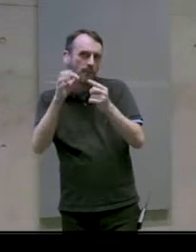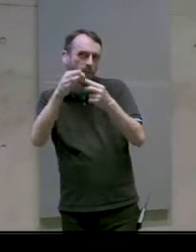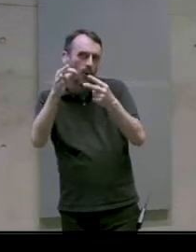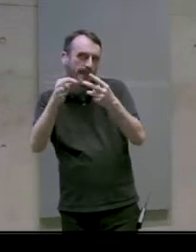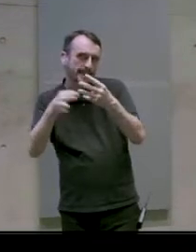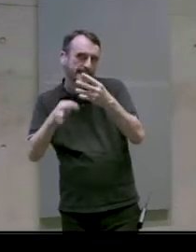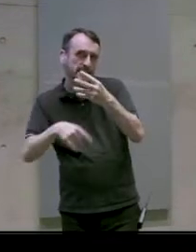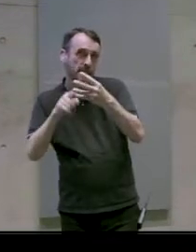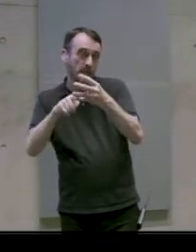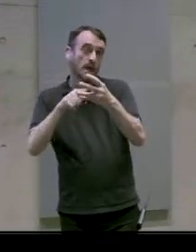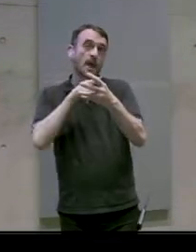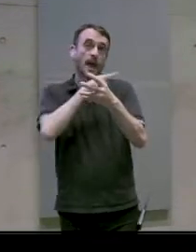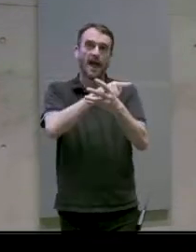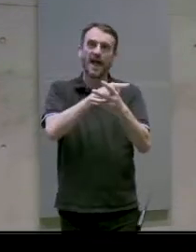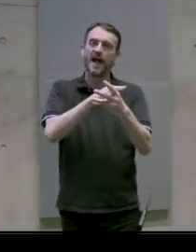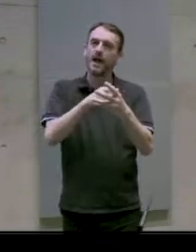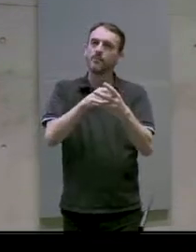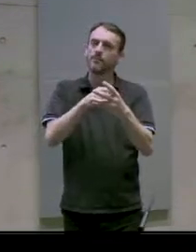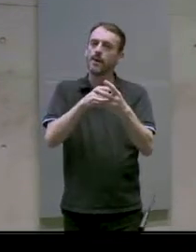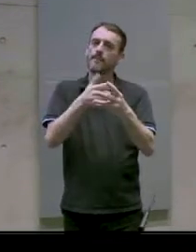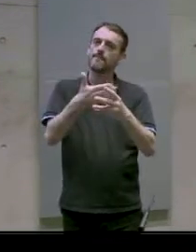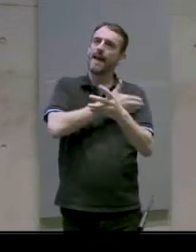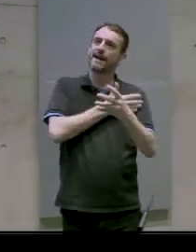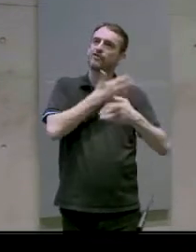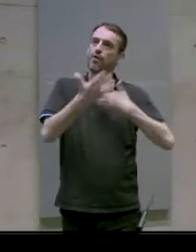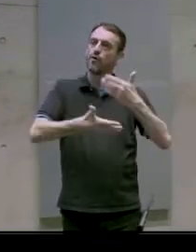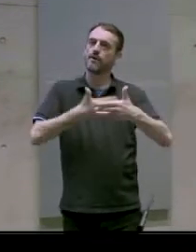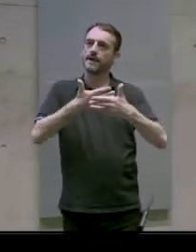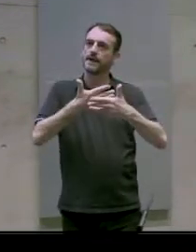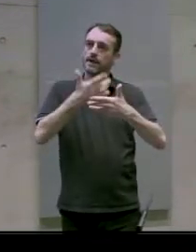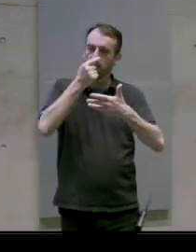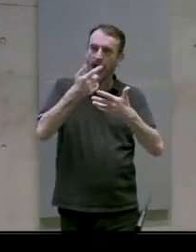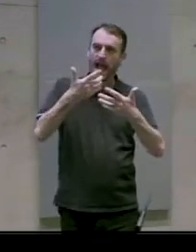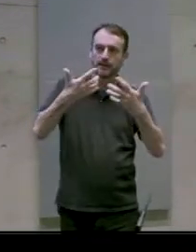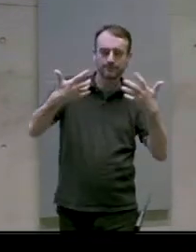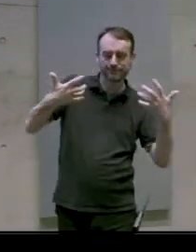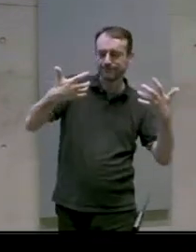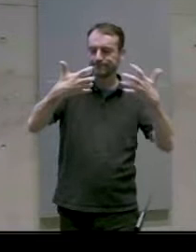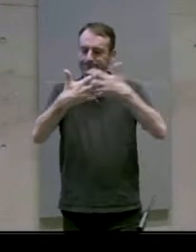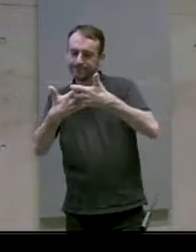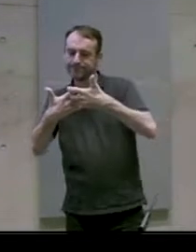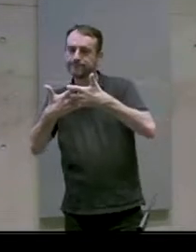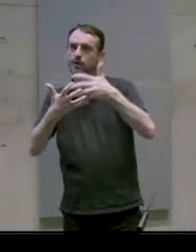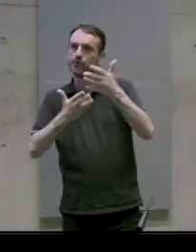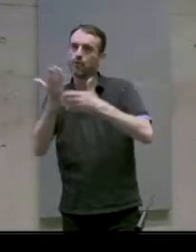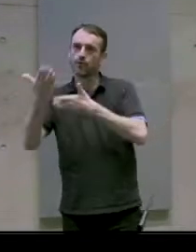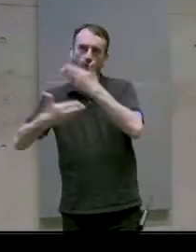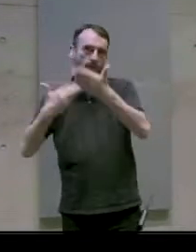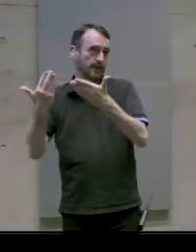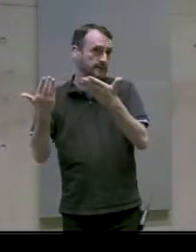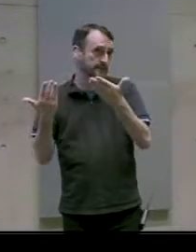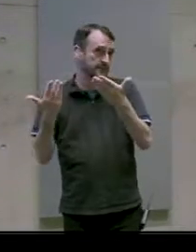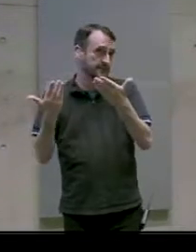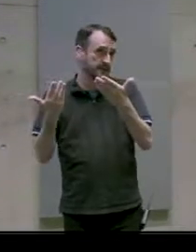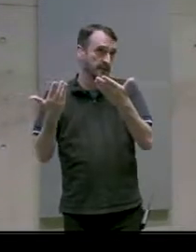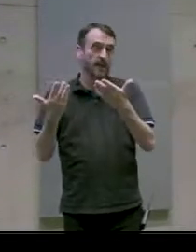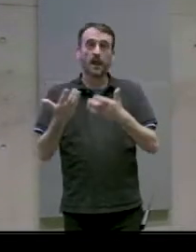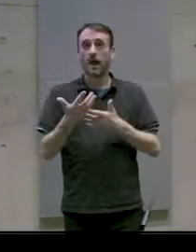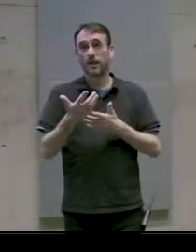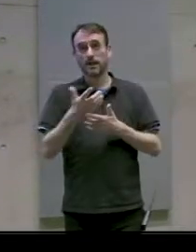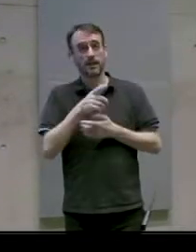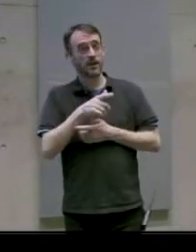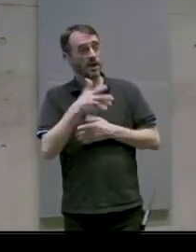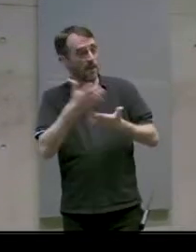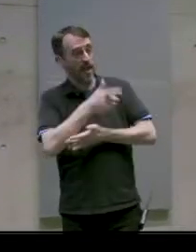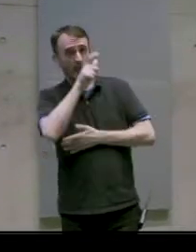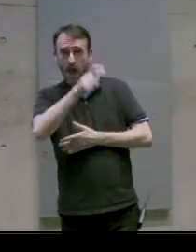in all of the backstory and stuff and lace it into your story as you go. And don't try to just drown them with a whole load of